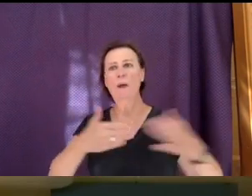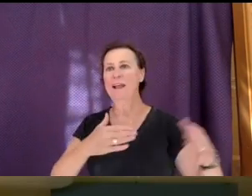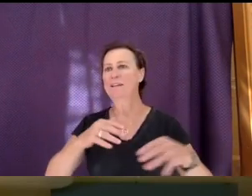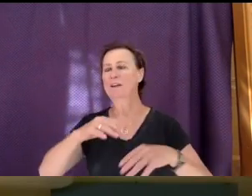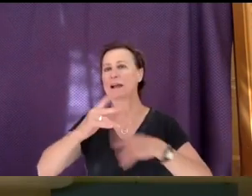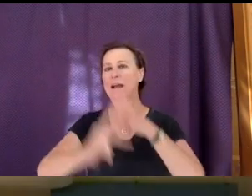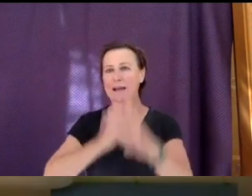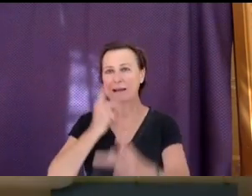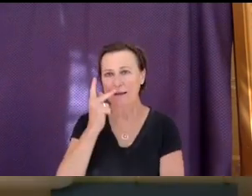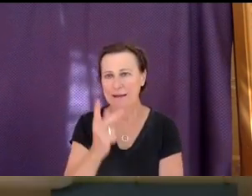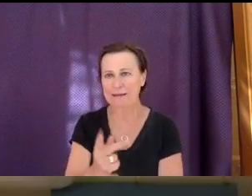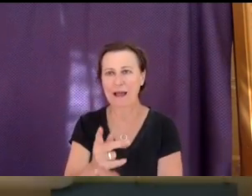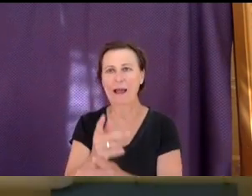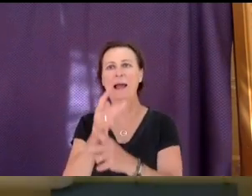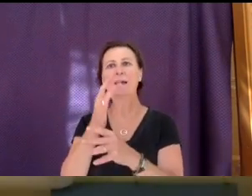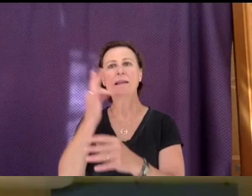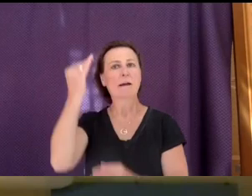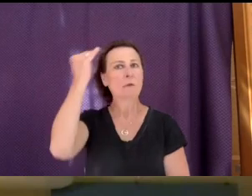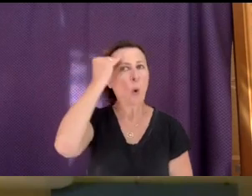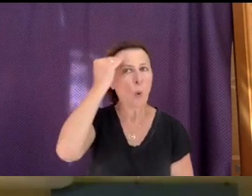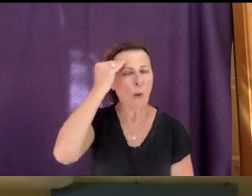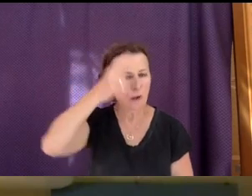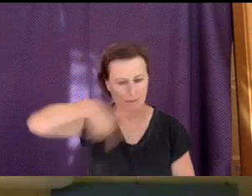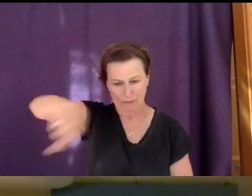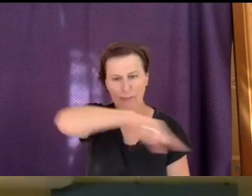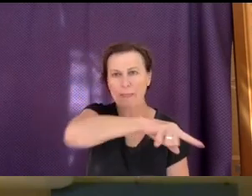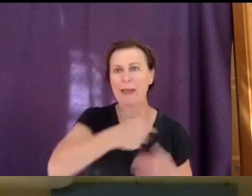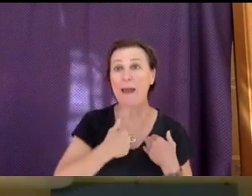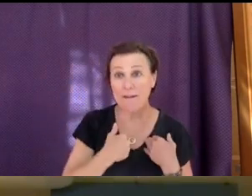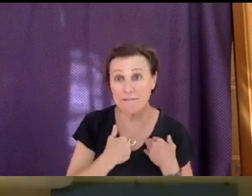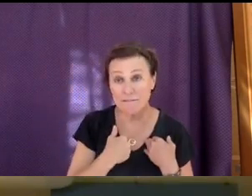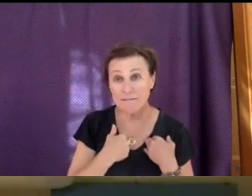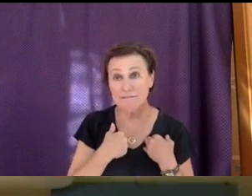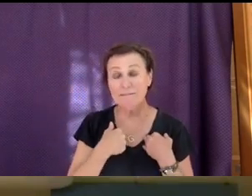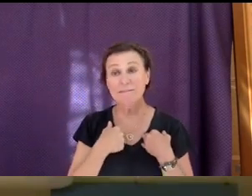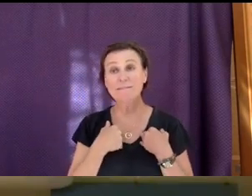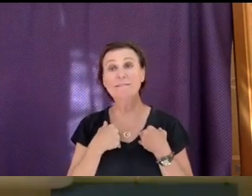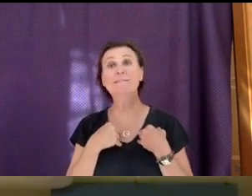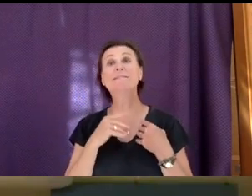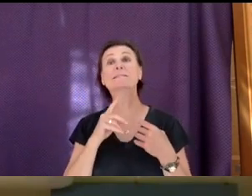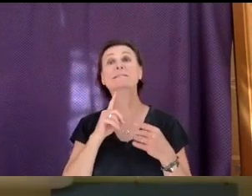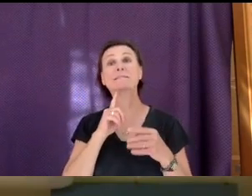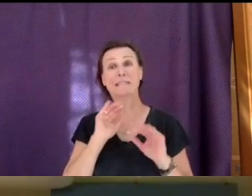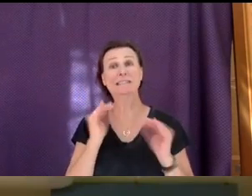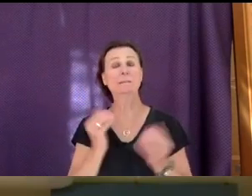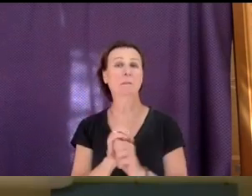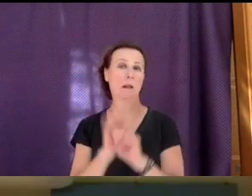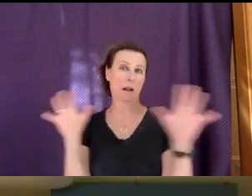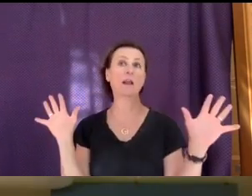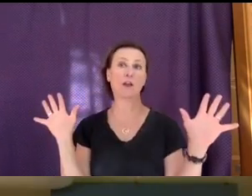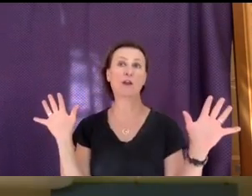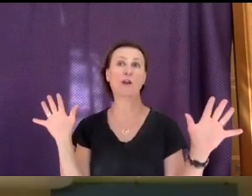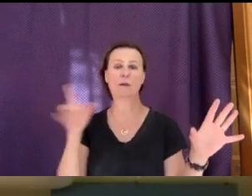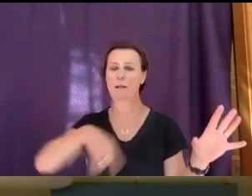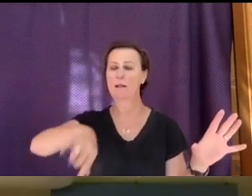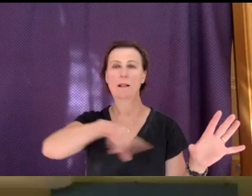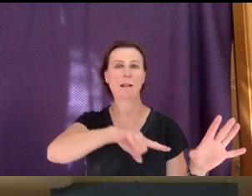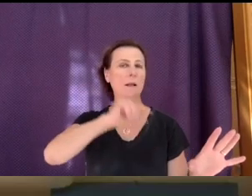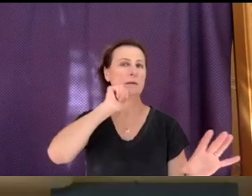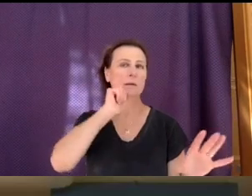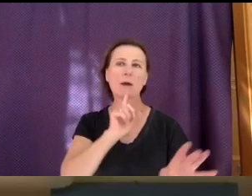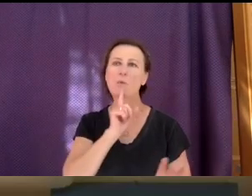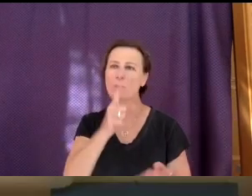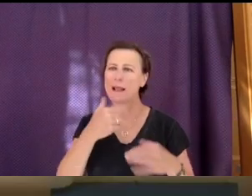of sentient awareness these other beings possess, it seems fairly clear that they have not the mental